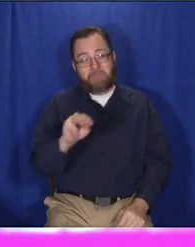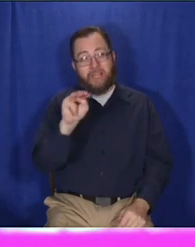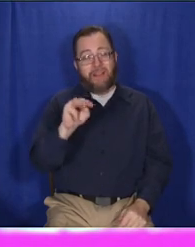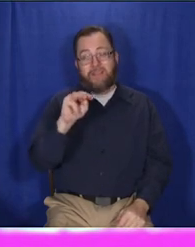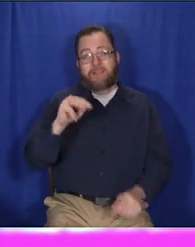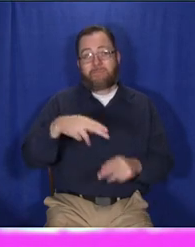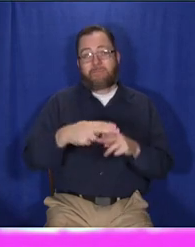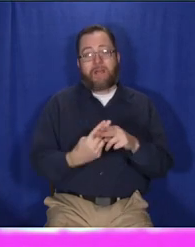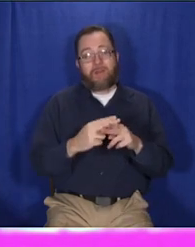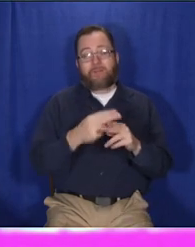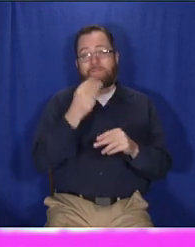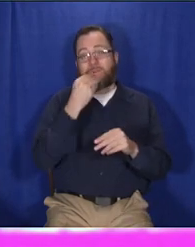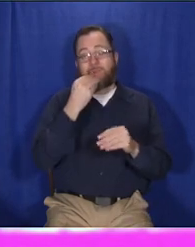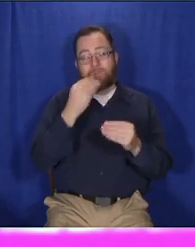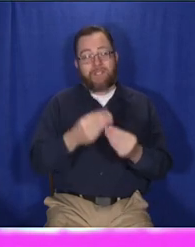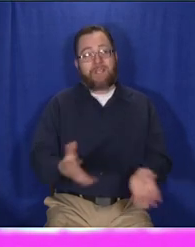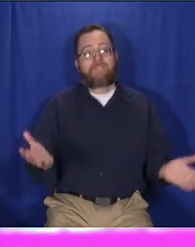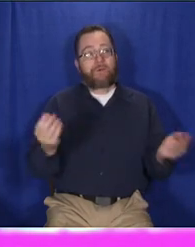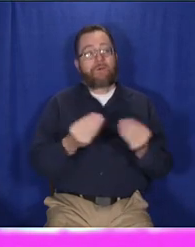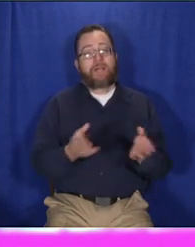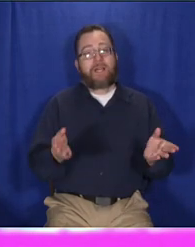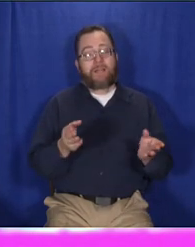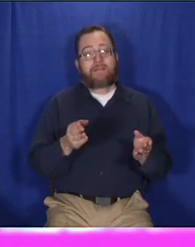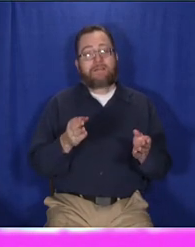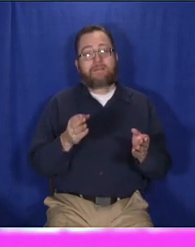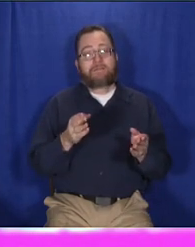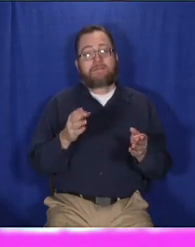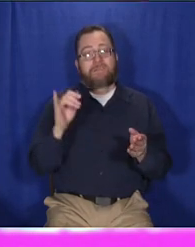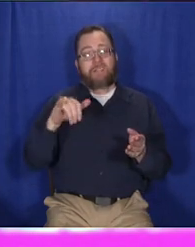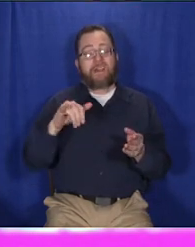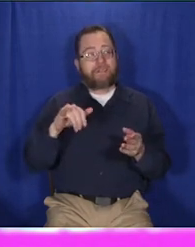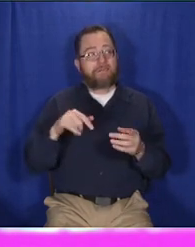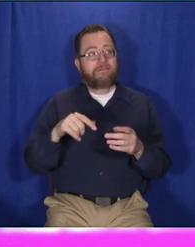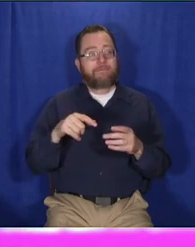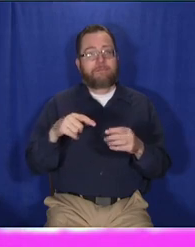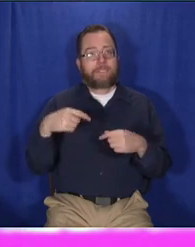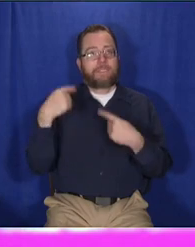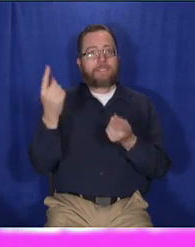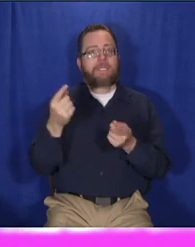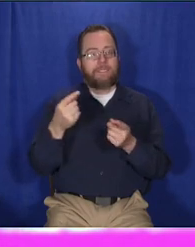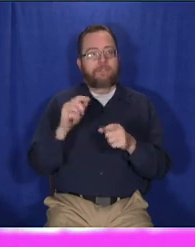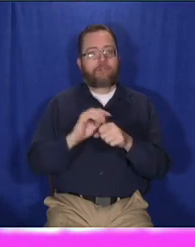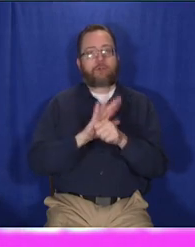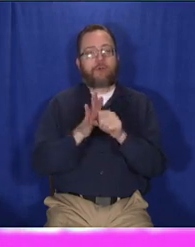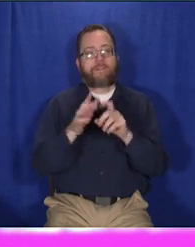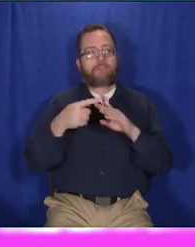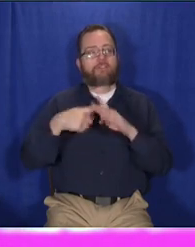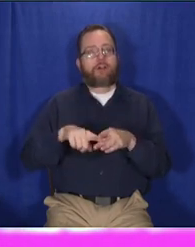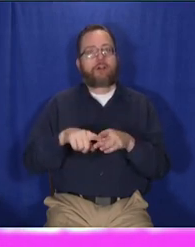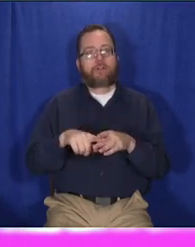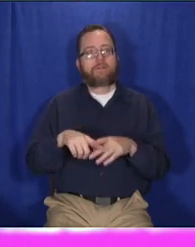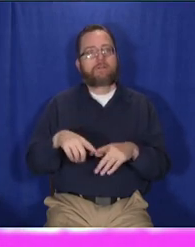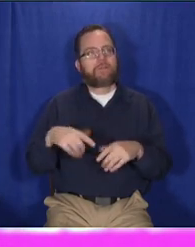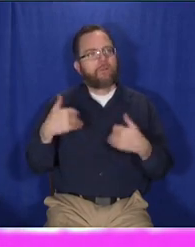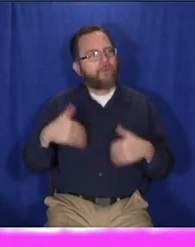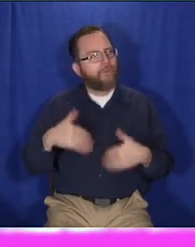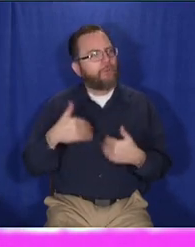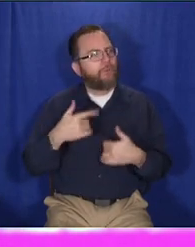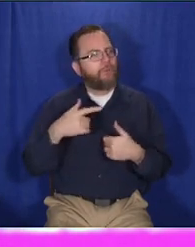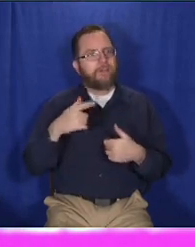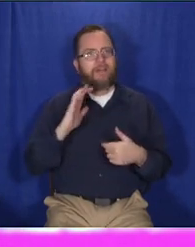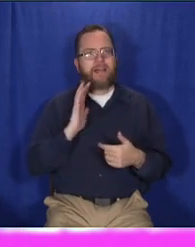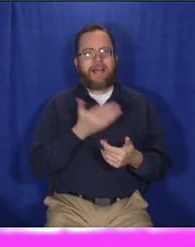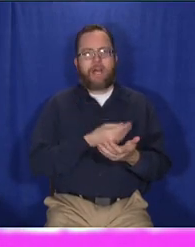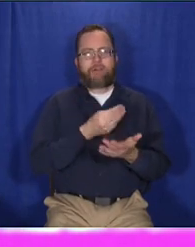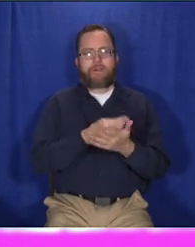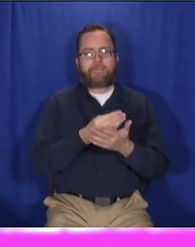COVID. That's just something like recently. That's just a recent stat. But we are able to pool our money together to be a blessing, to spread